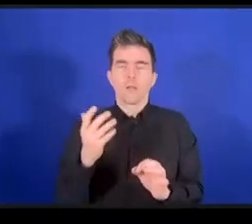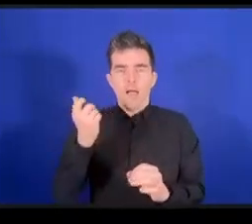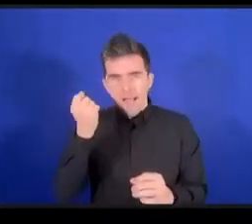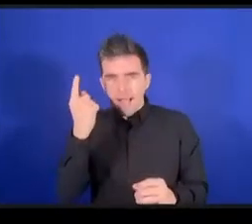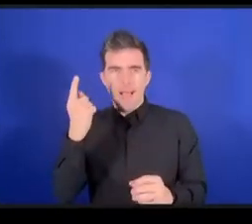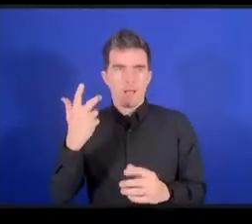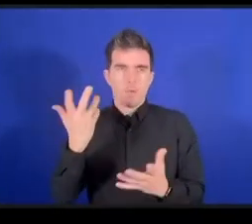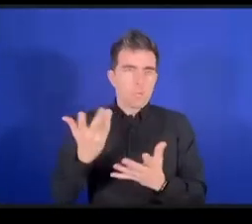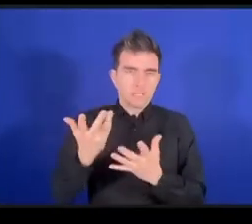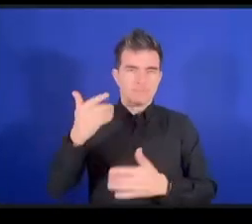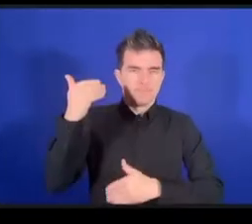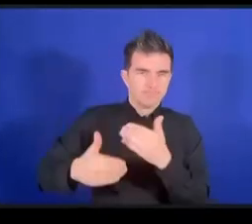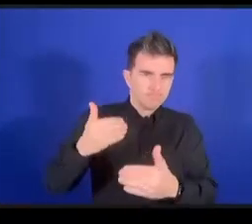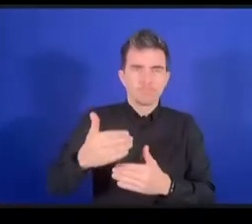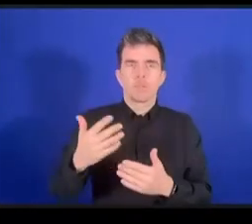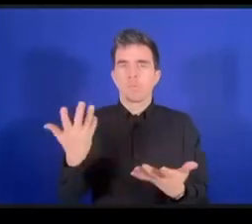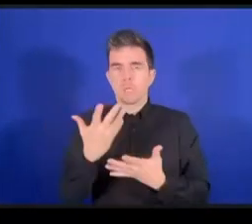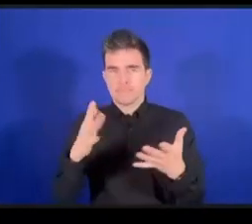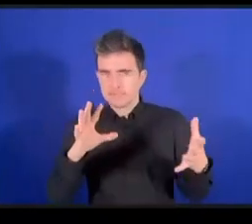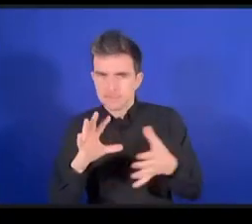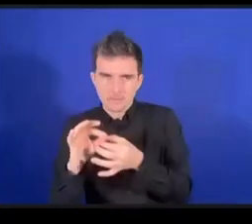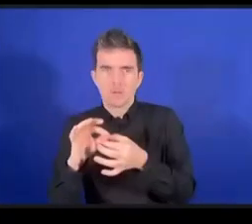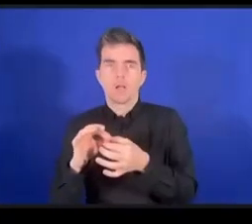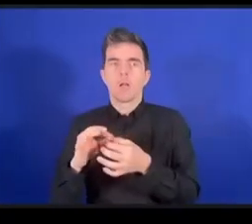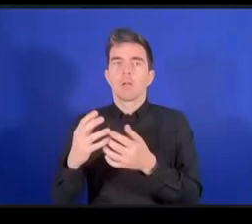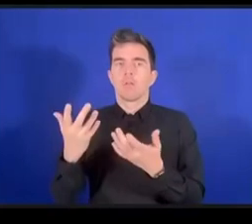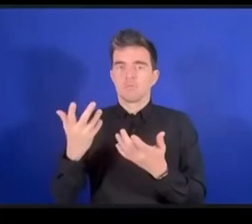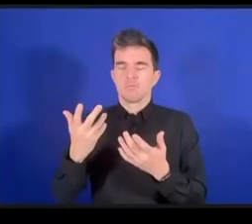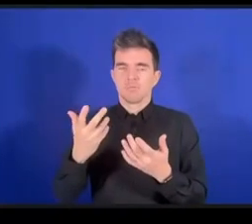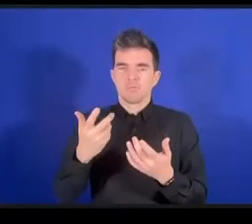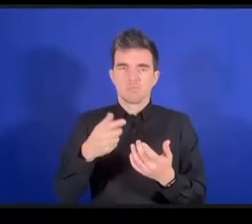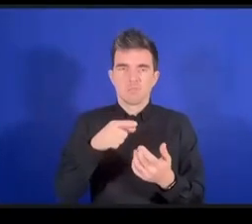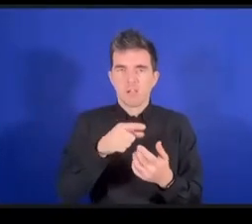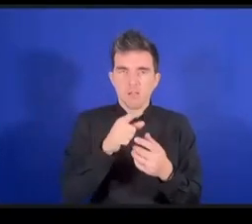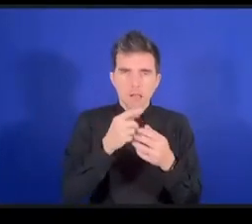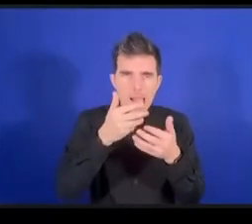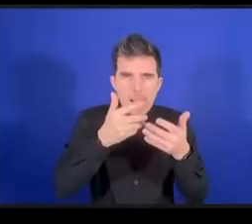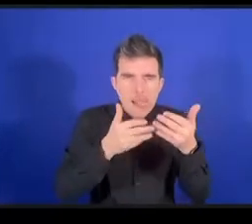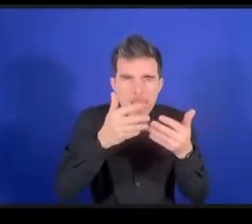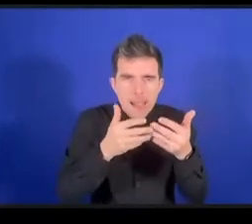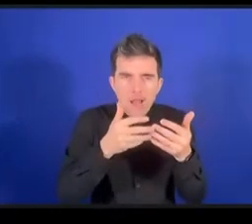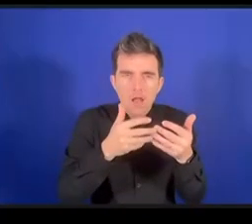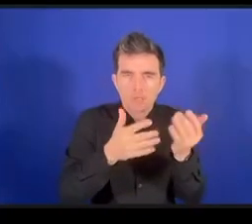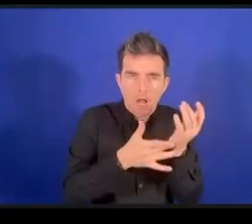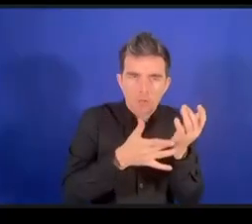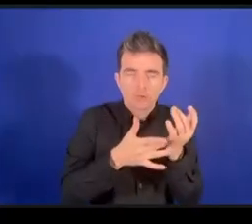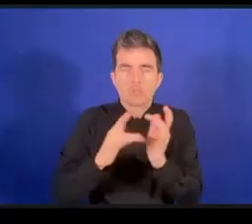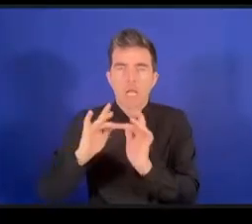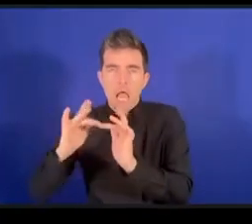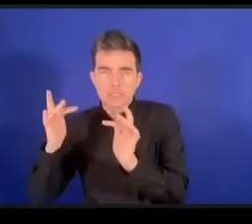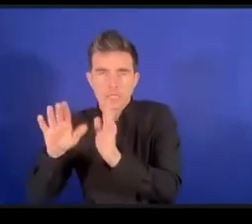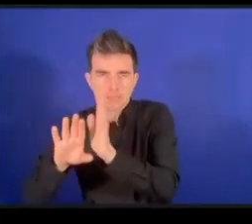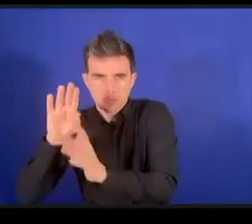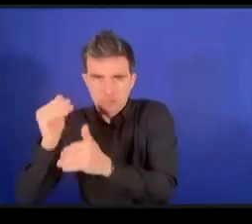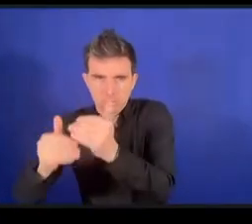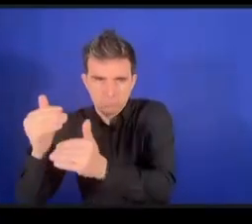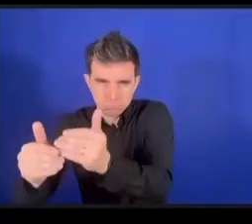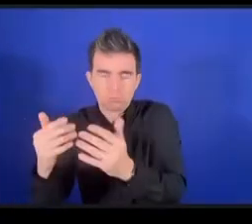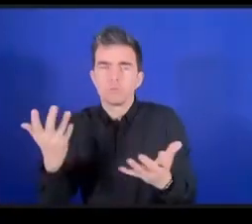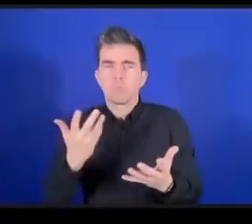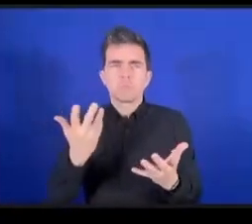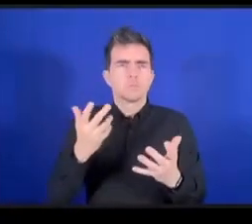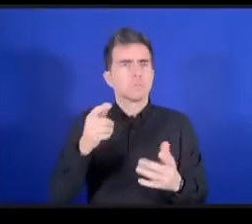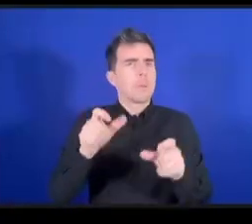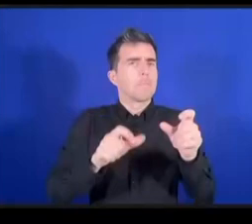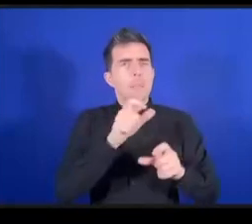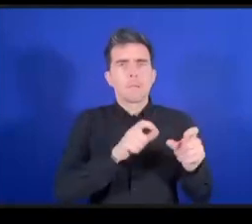and the outcomes people are experiencing, why is what we hope would happen not happening, what is missing, and so on. And they